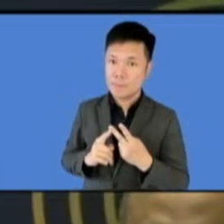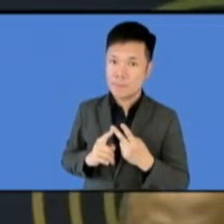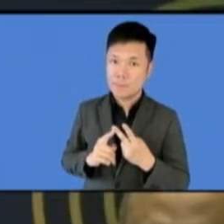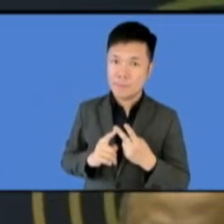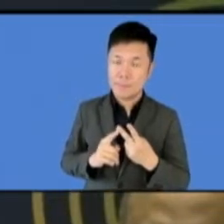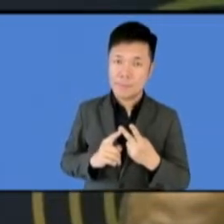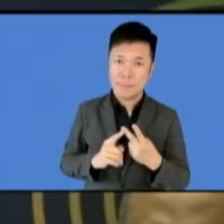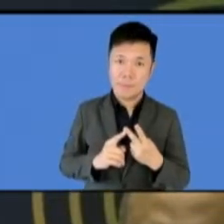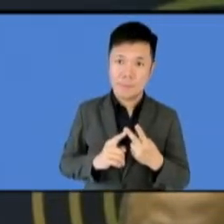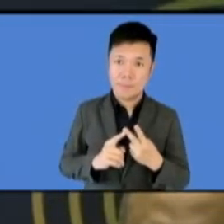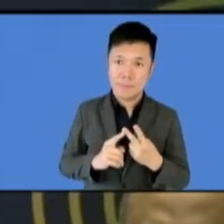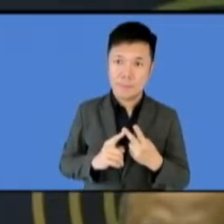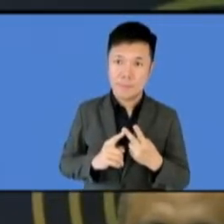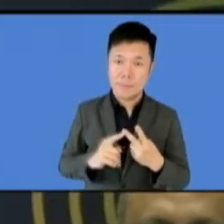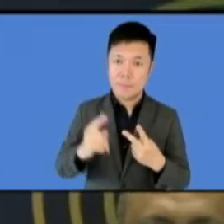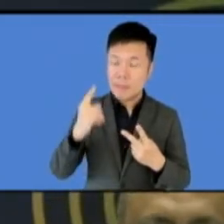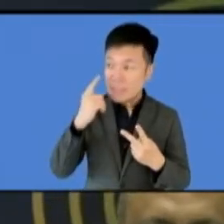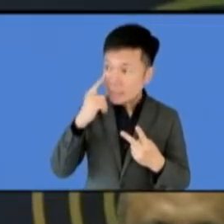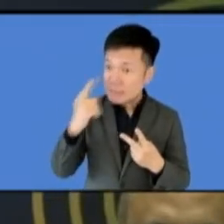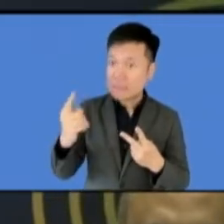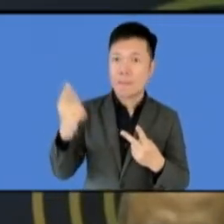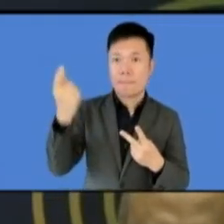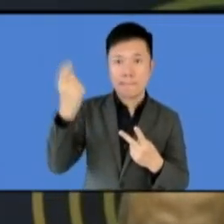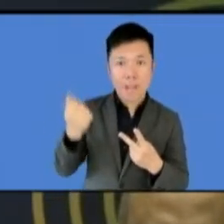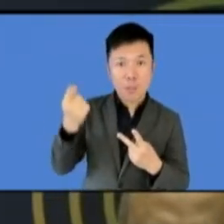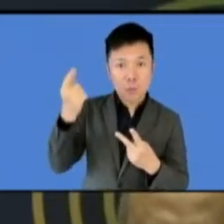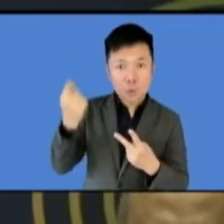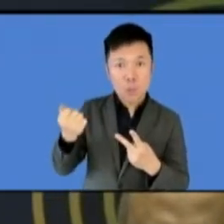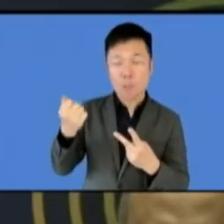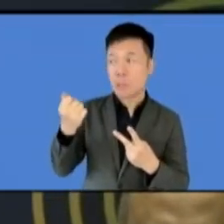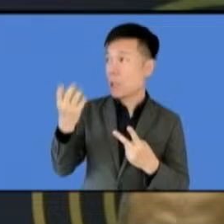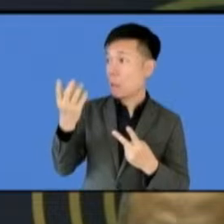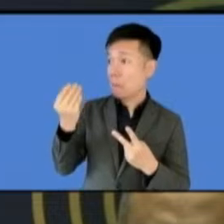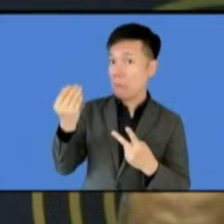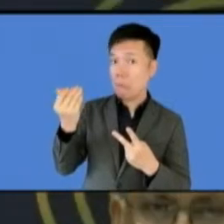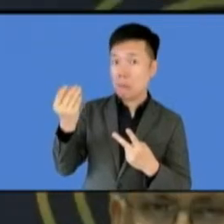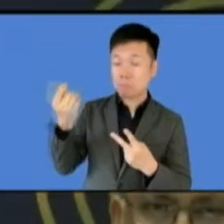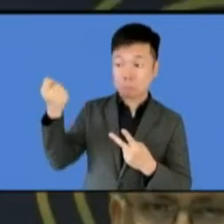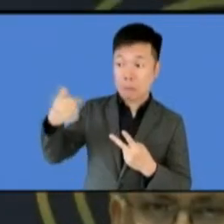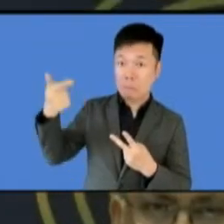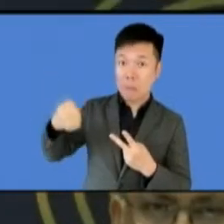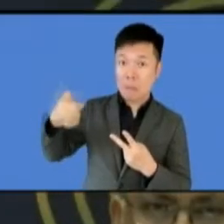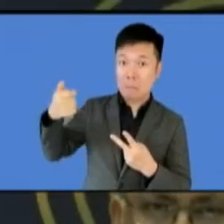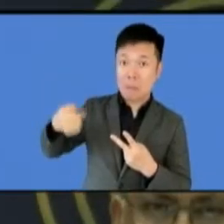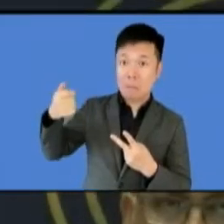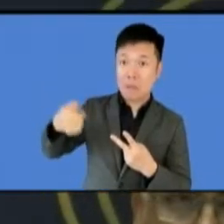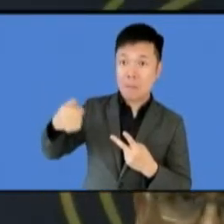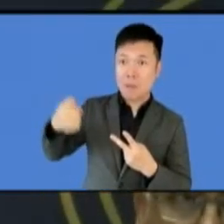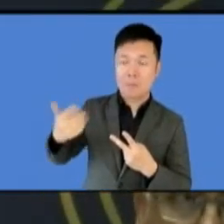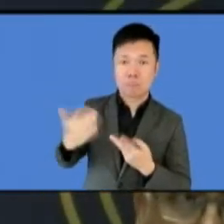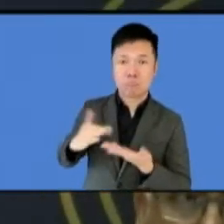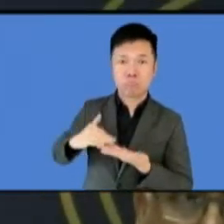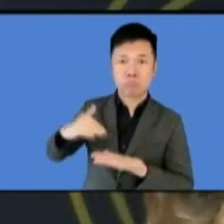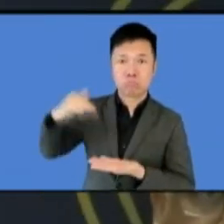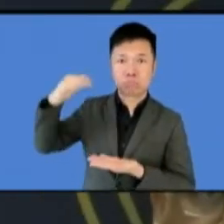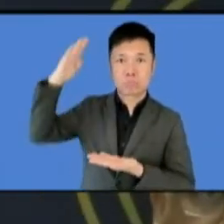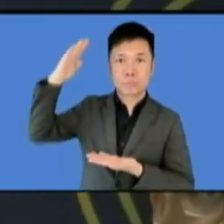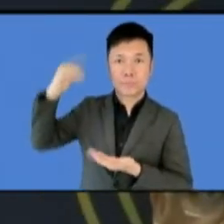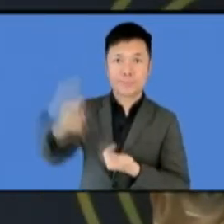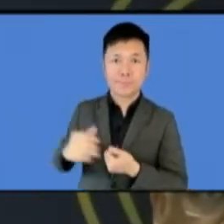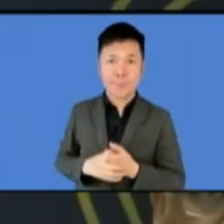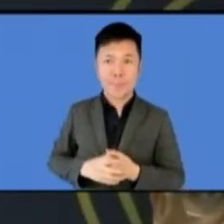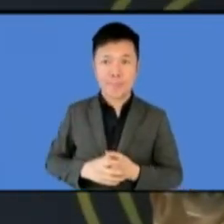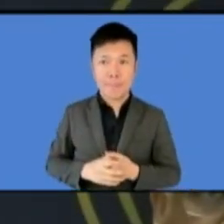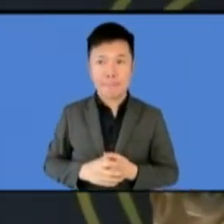bigger pension spending and all that, so that sort of also raised